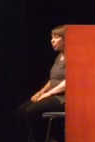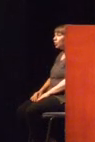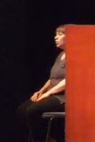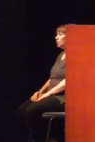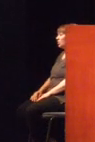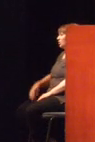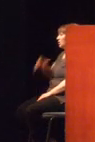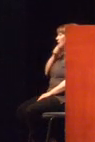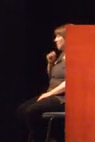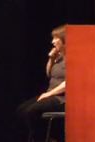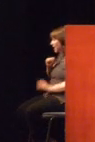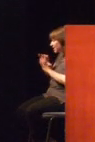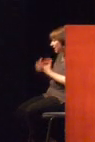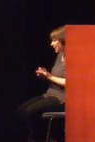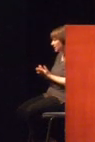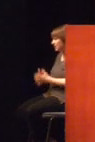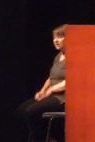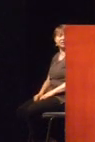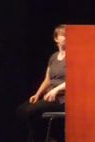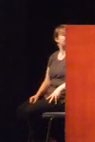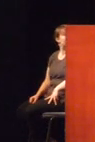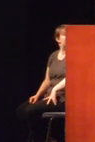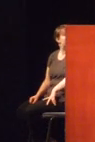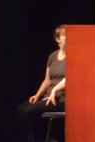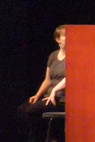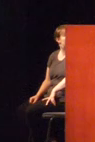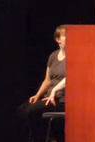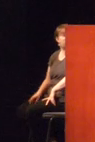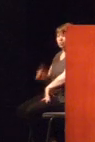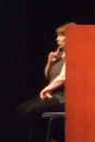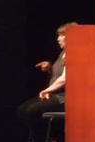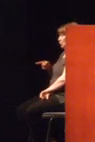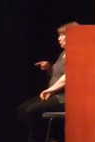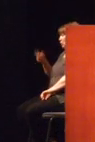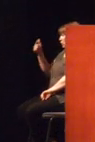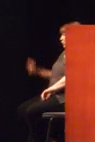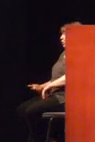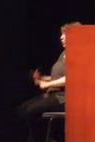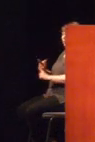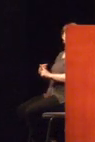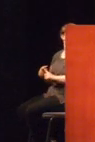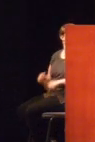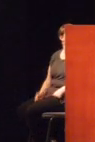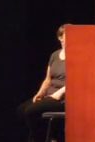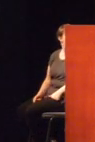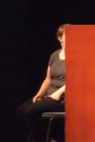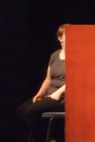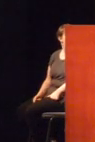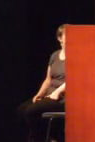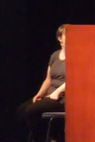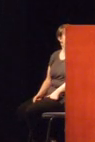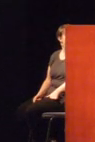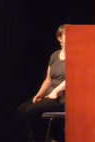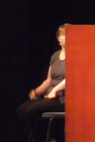our emeritus offerings, actually, the lowest point was right here in the 14-15 school year when I arrived